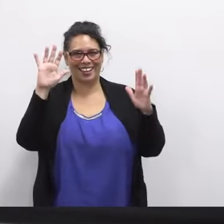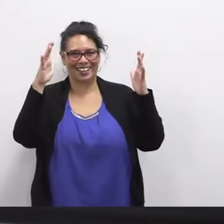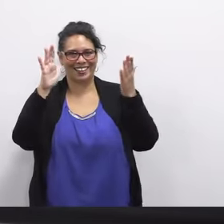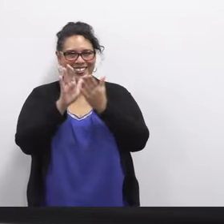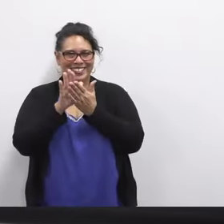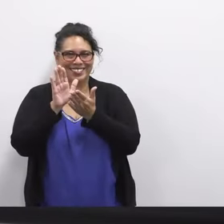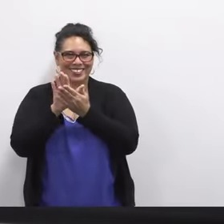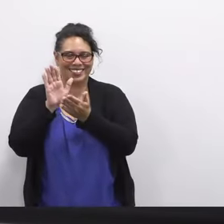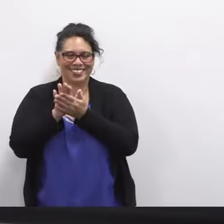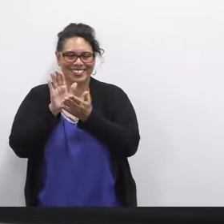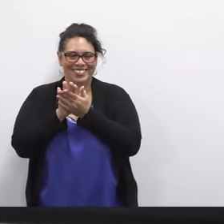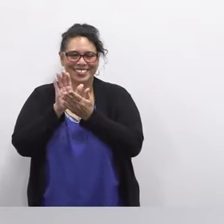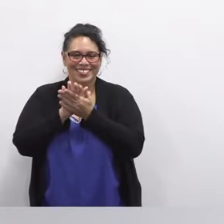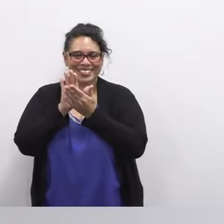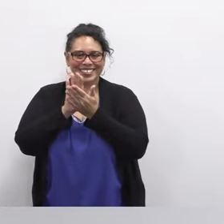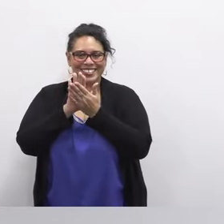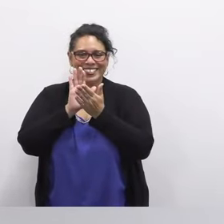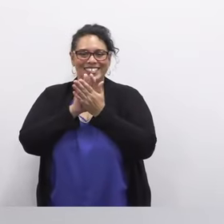Yeah.